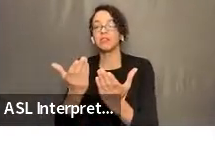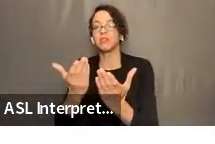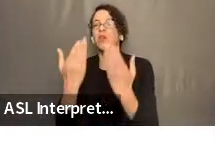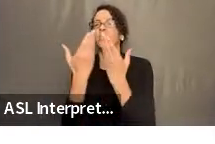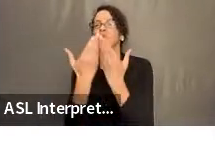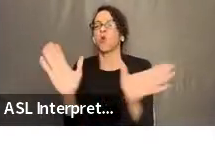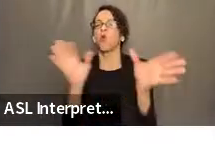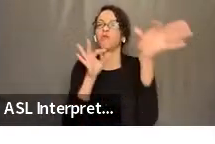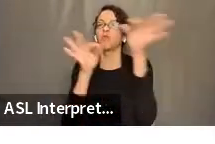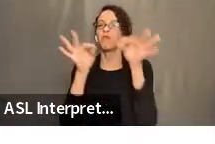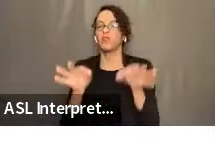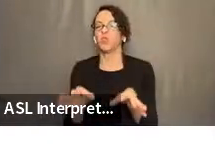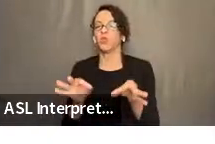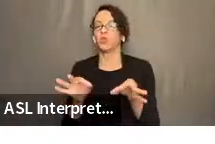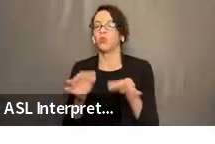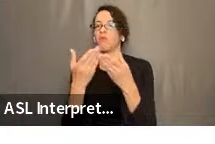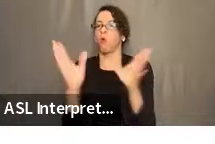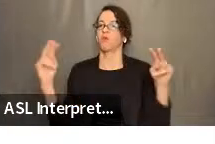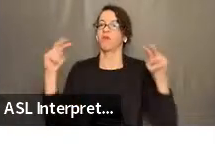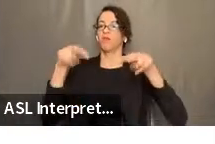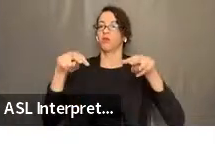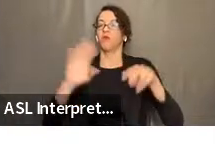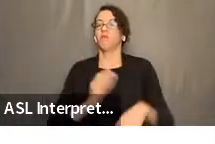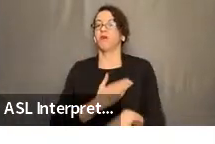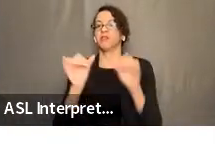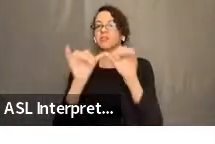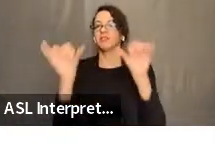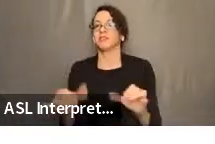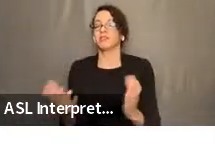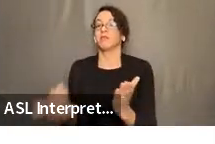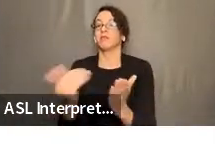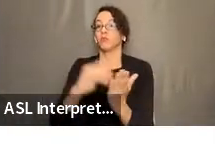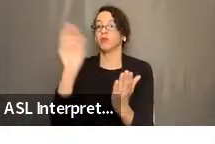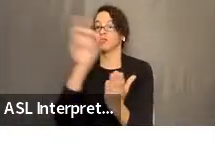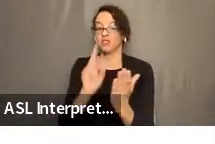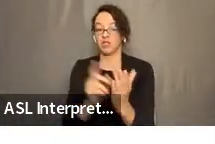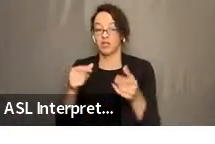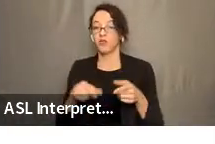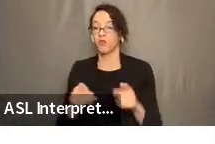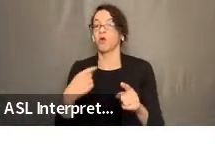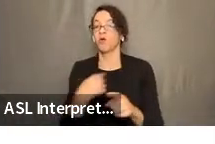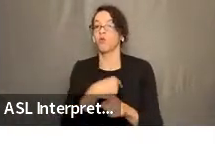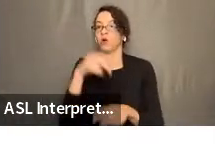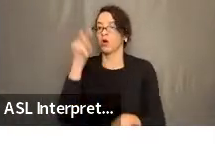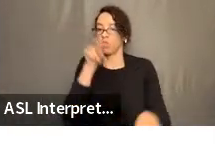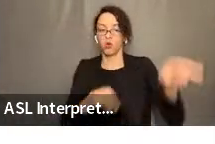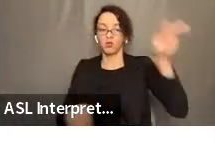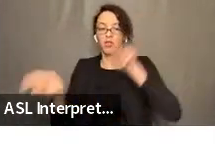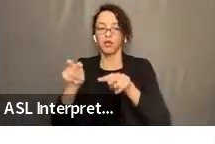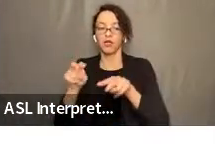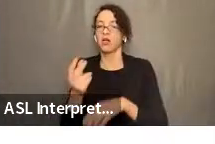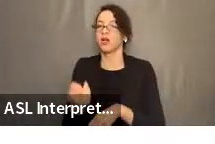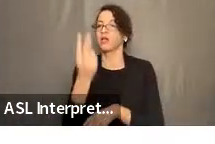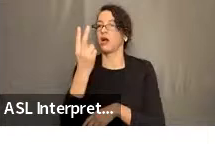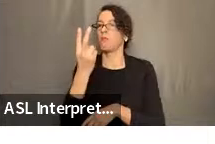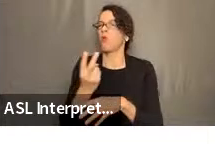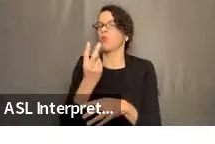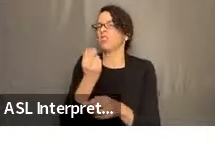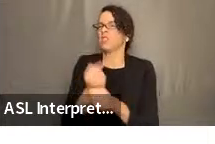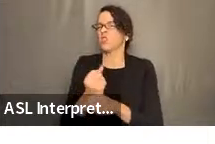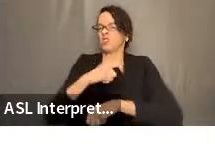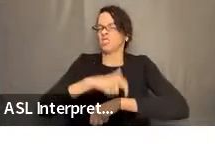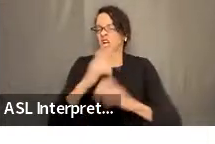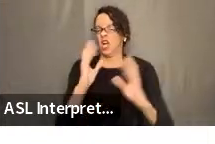overview of our system redesign as we are looking at a couple of year time frame where we need